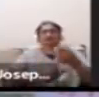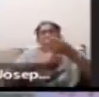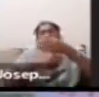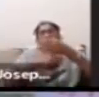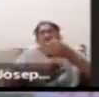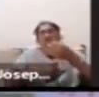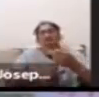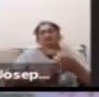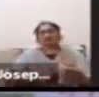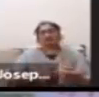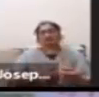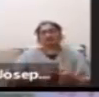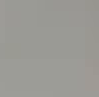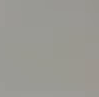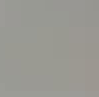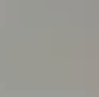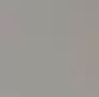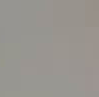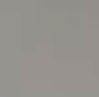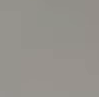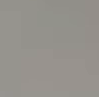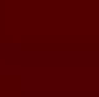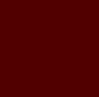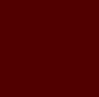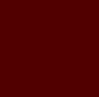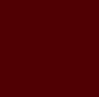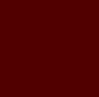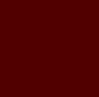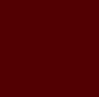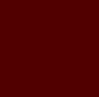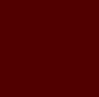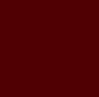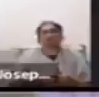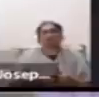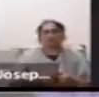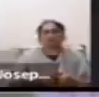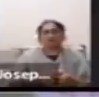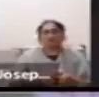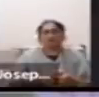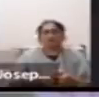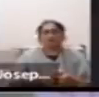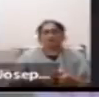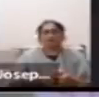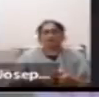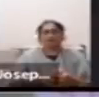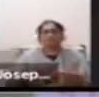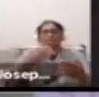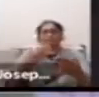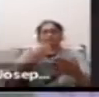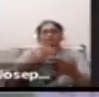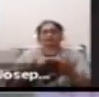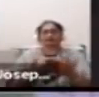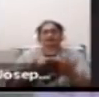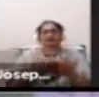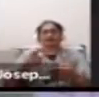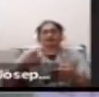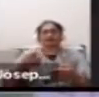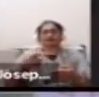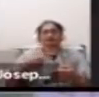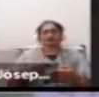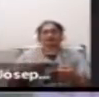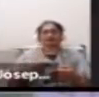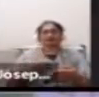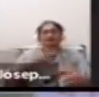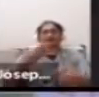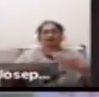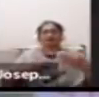Kadipa. Very nice to meet you. Thank you very much. Thank you very much. I'm also very happy to